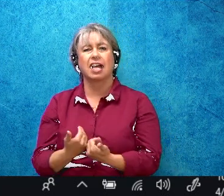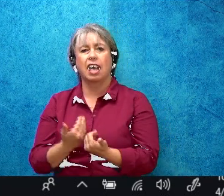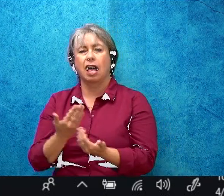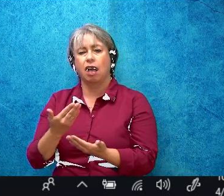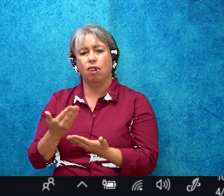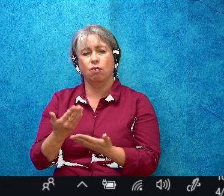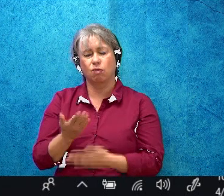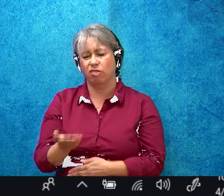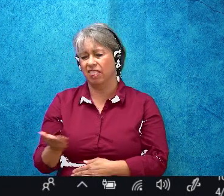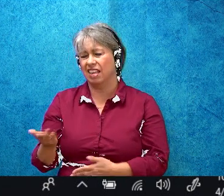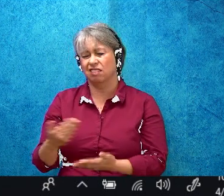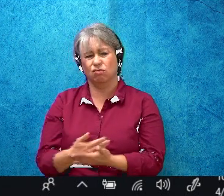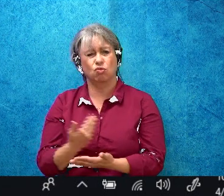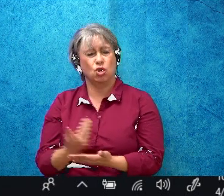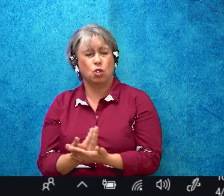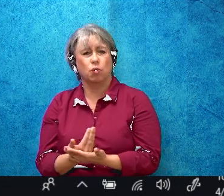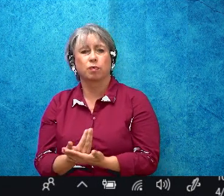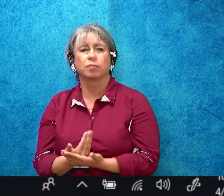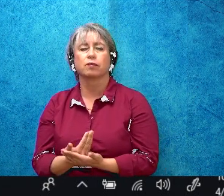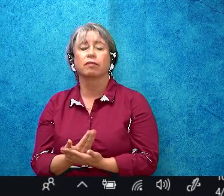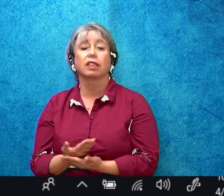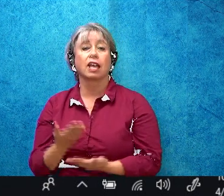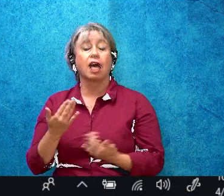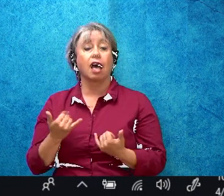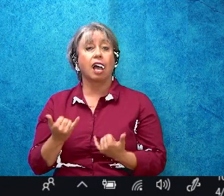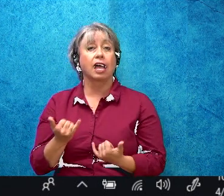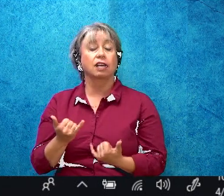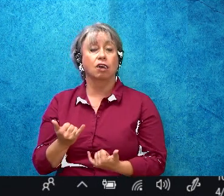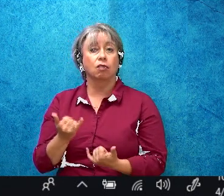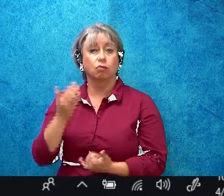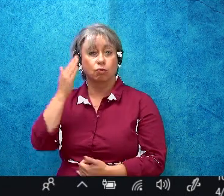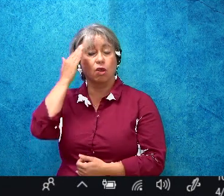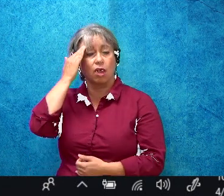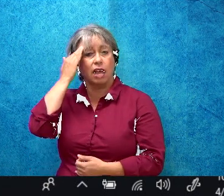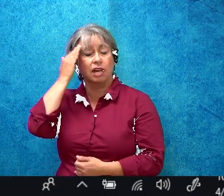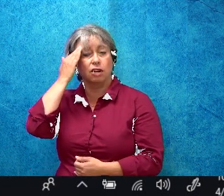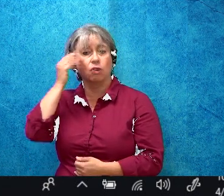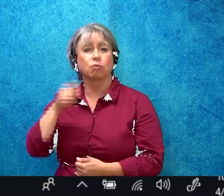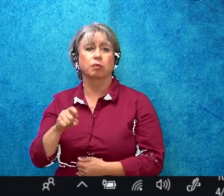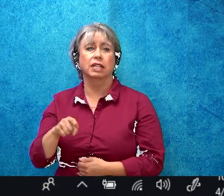and I'm seeing some words that I feel we might need to explain a little bit.